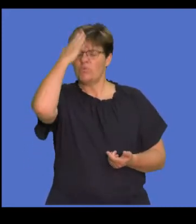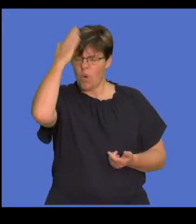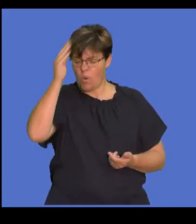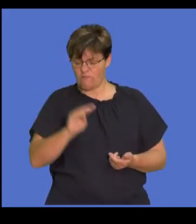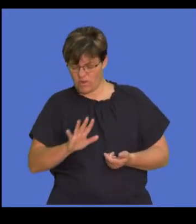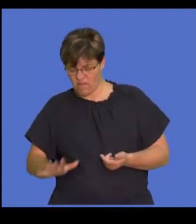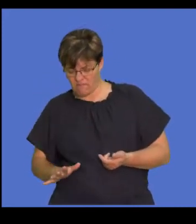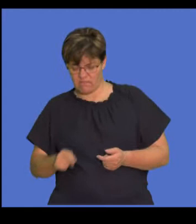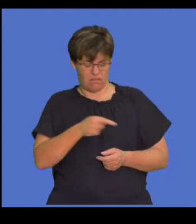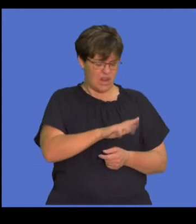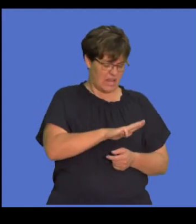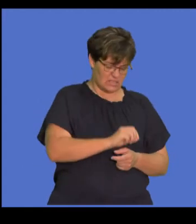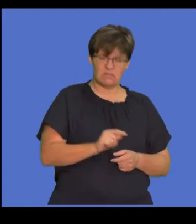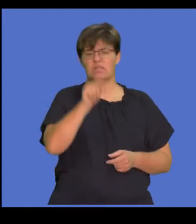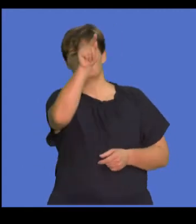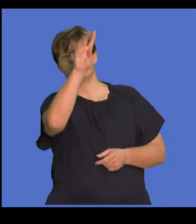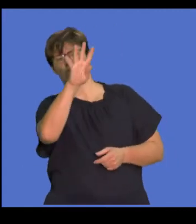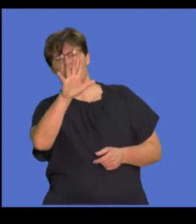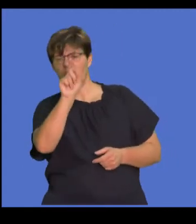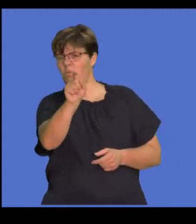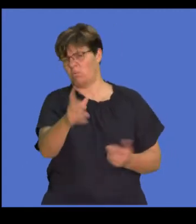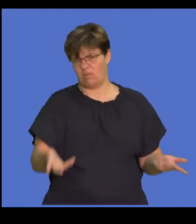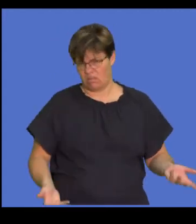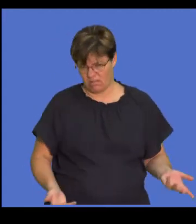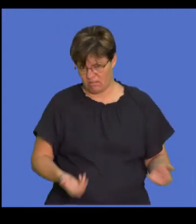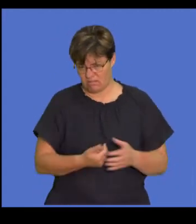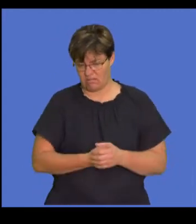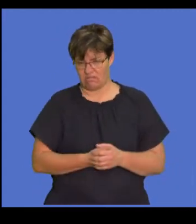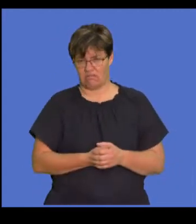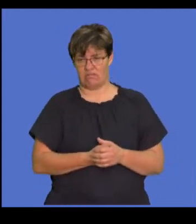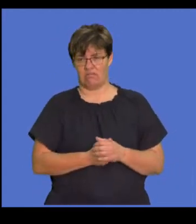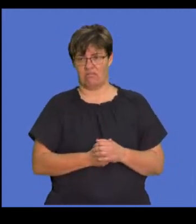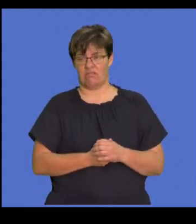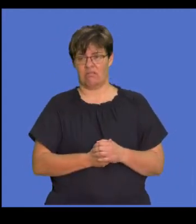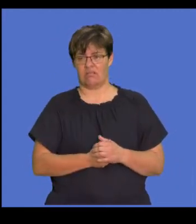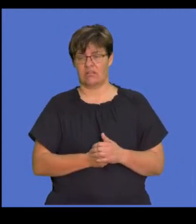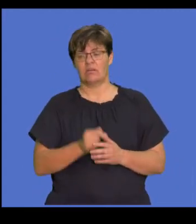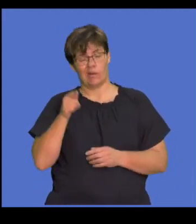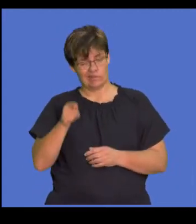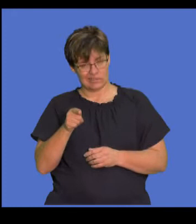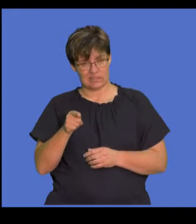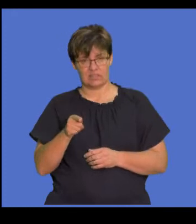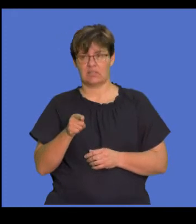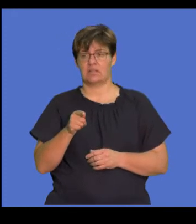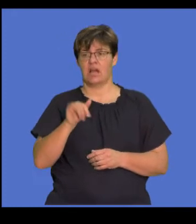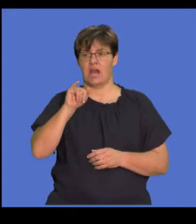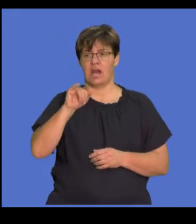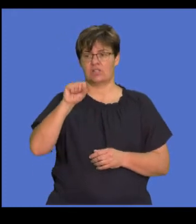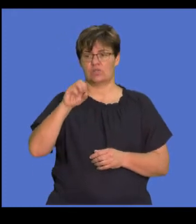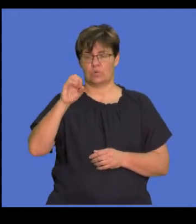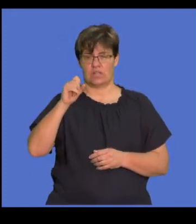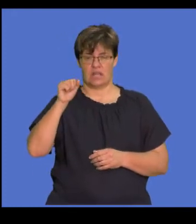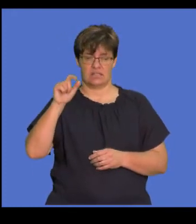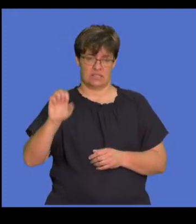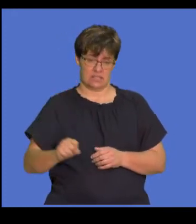because you know if this is 45 and those sides are equal, automatically it makes the other angle 45 because this is